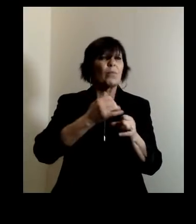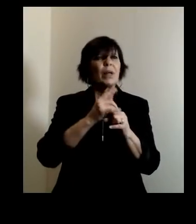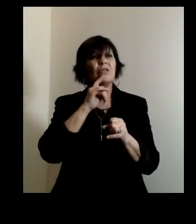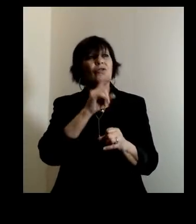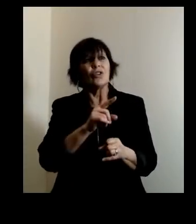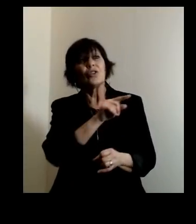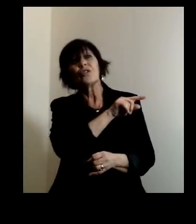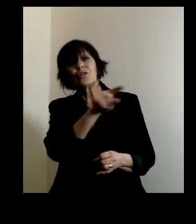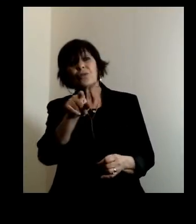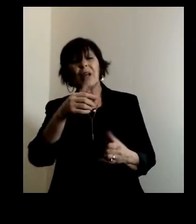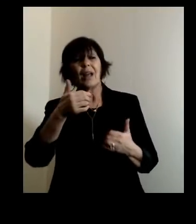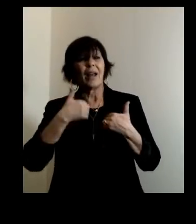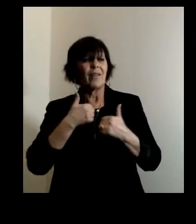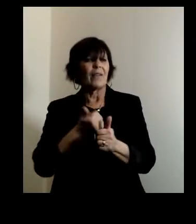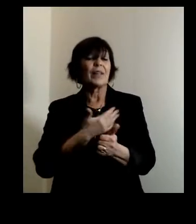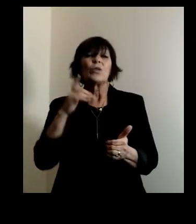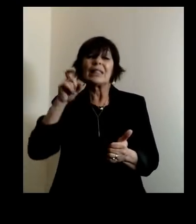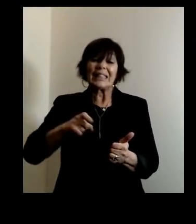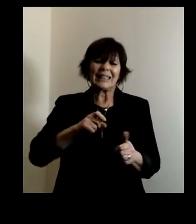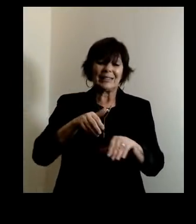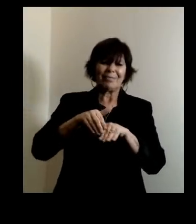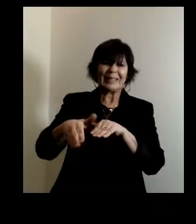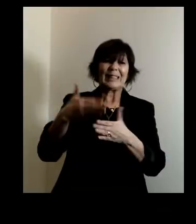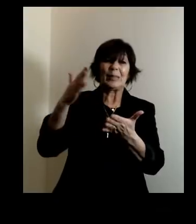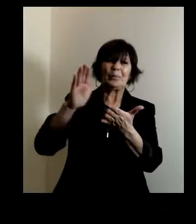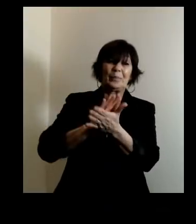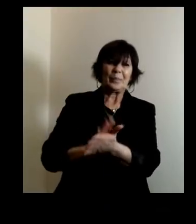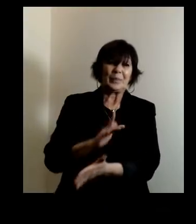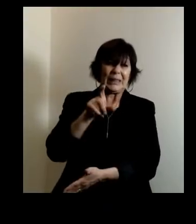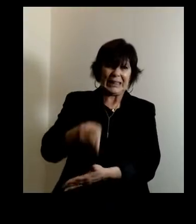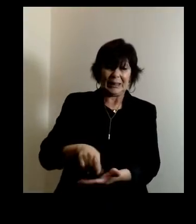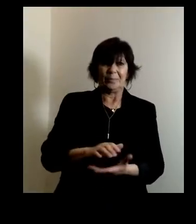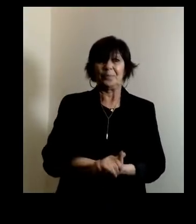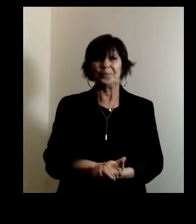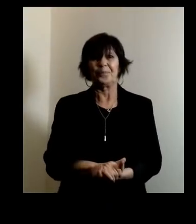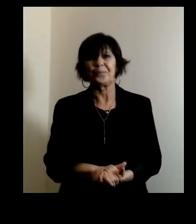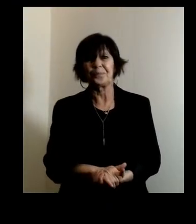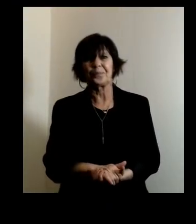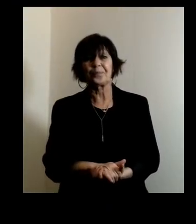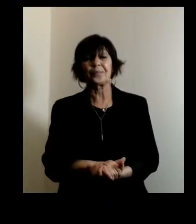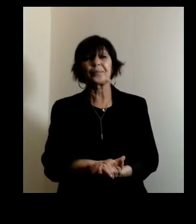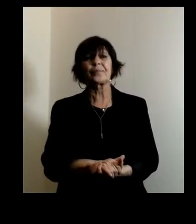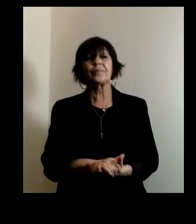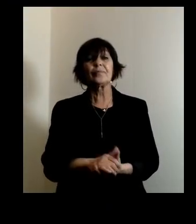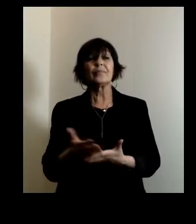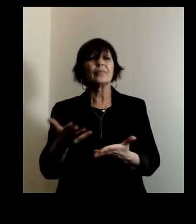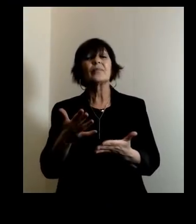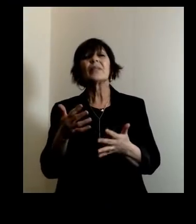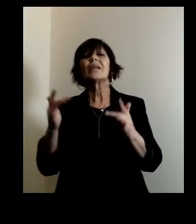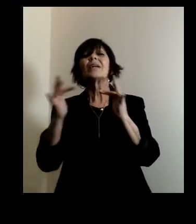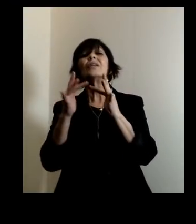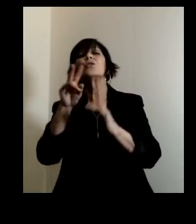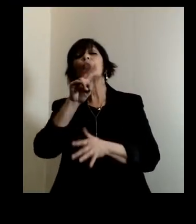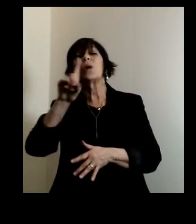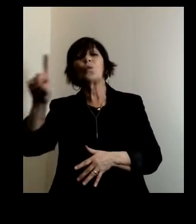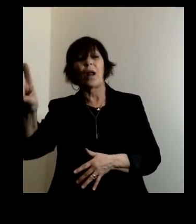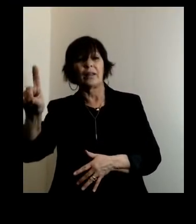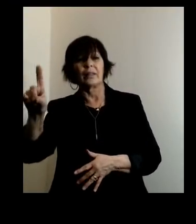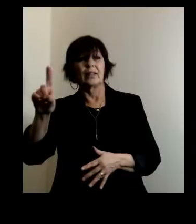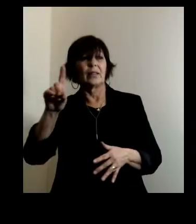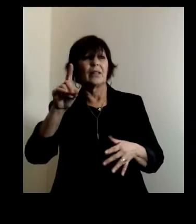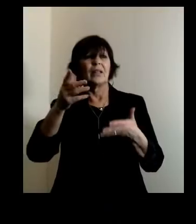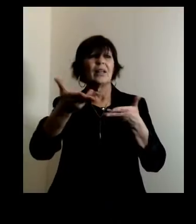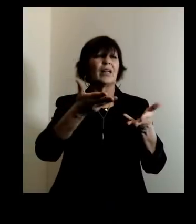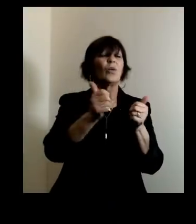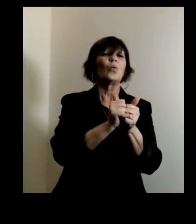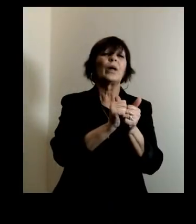more, but we cannot do it until the applications are fully in. So work with 211, work with the City of